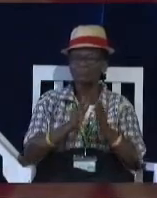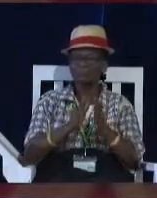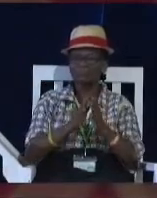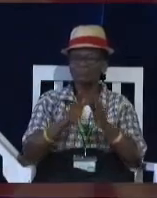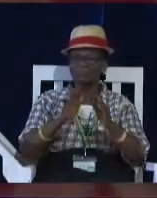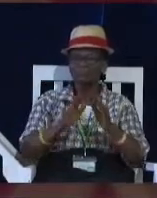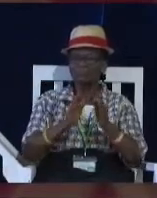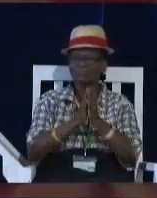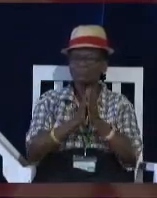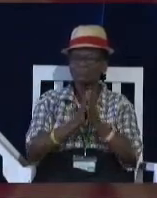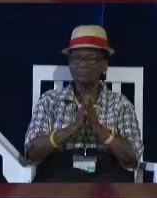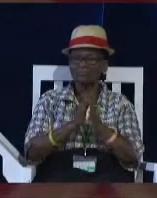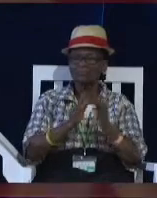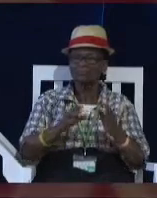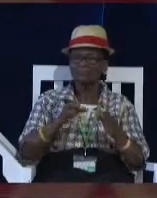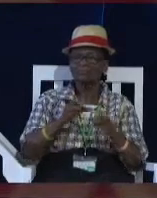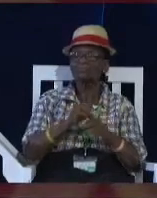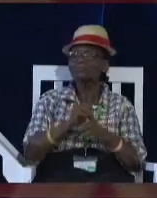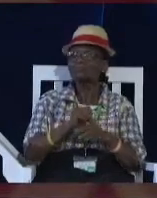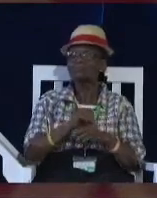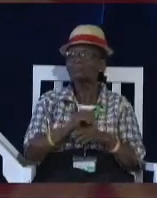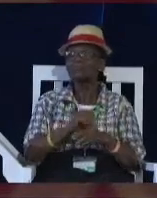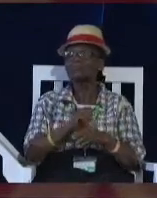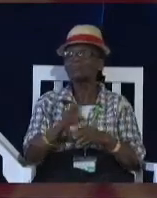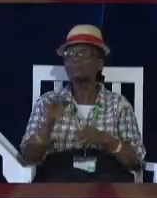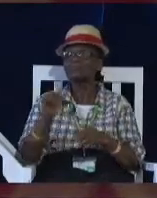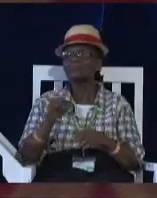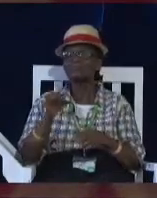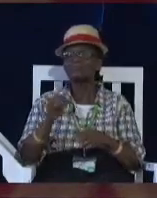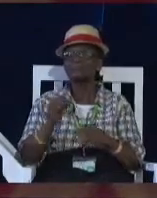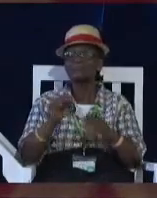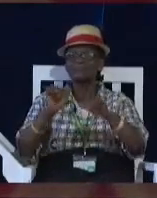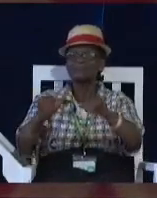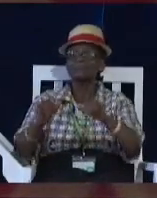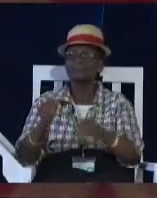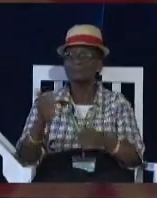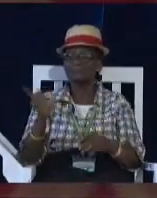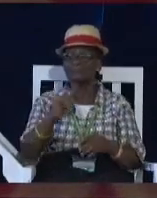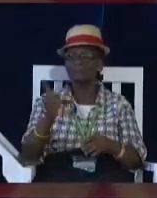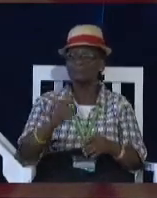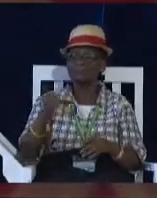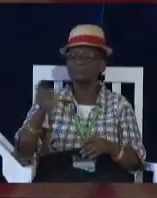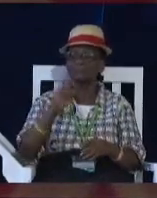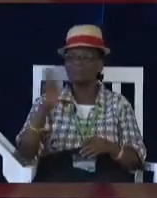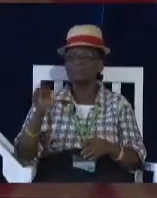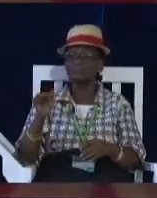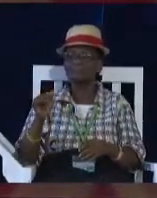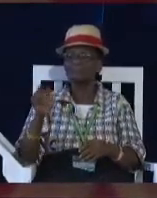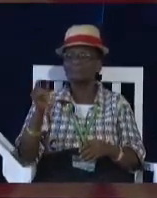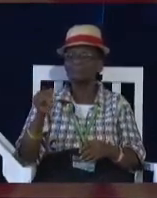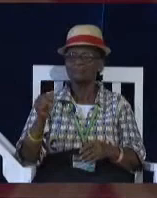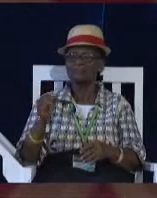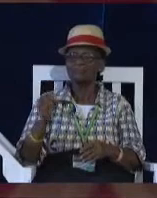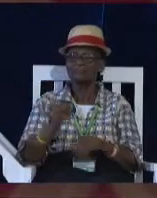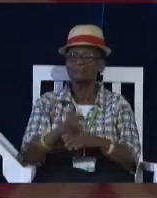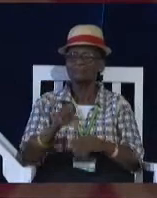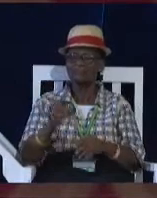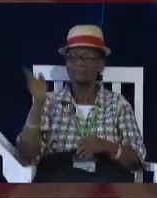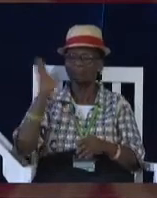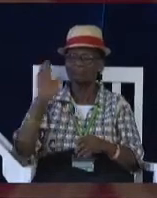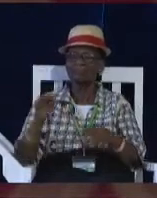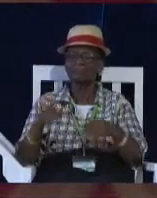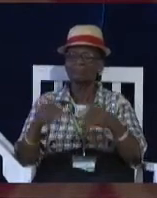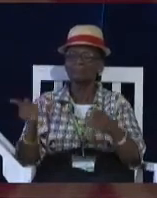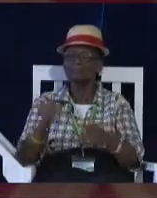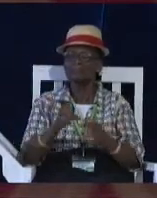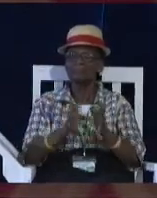The counselors are already coming. They will give you a card. You fill the card very quickly. And after that, you can